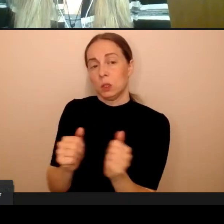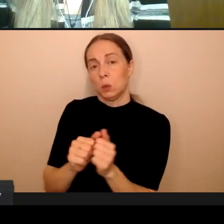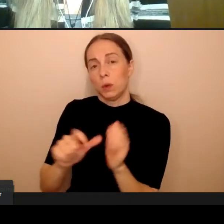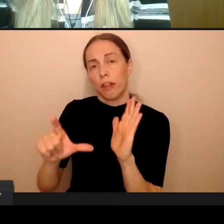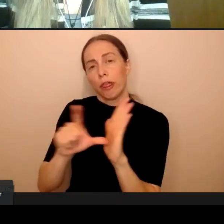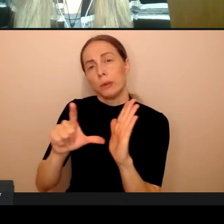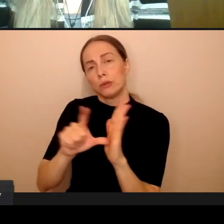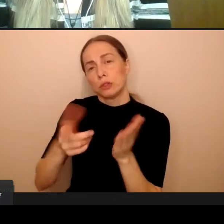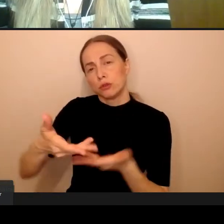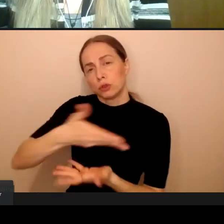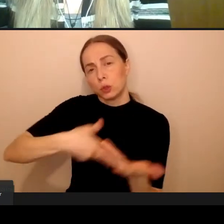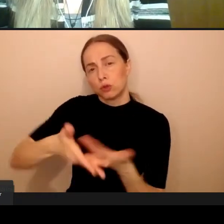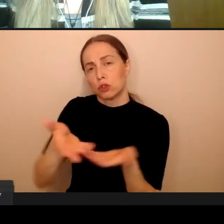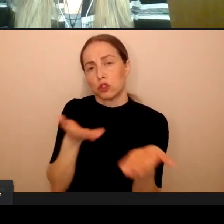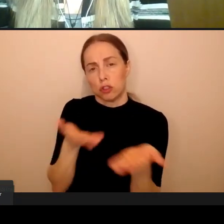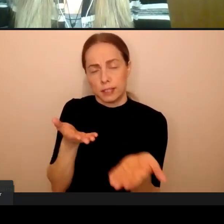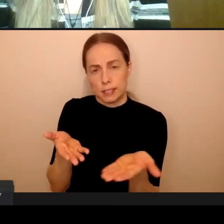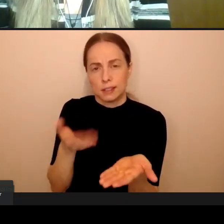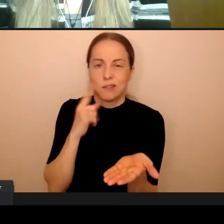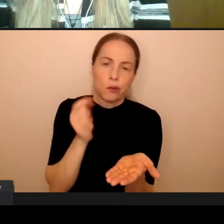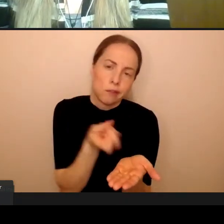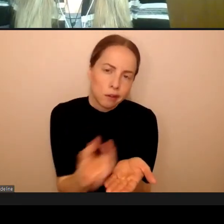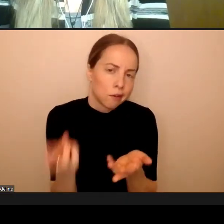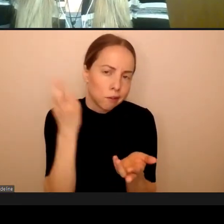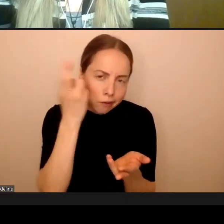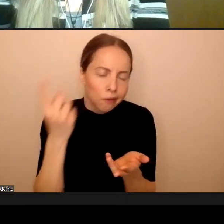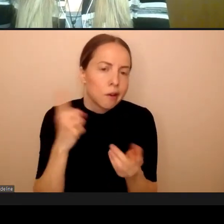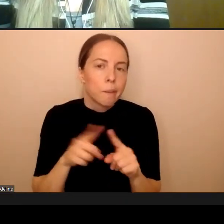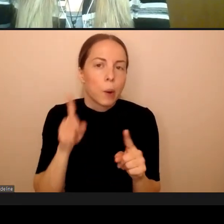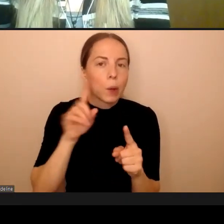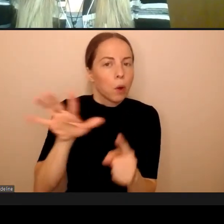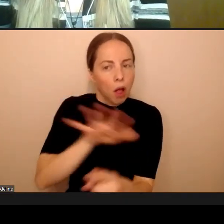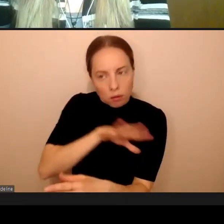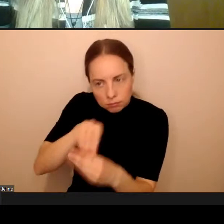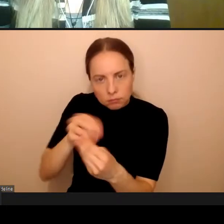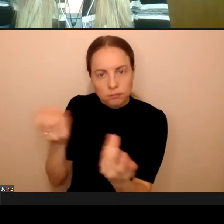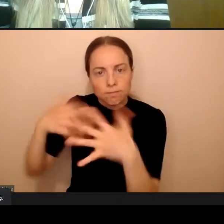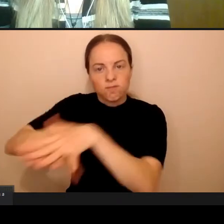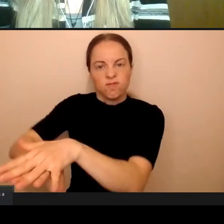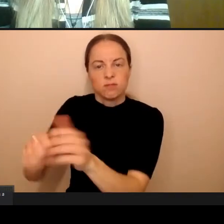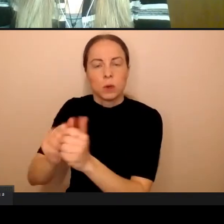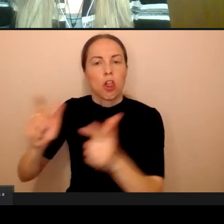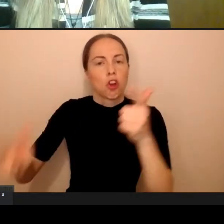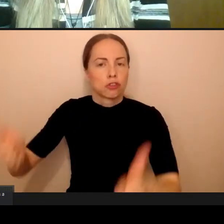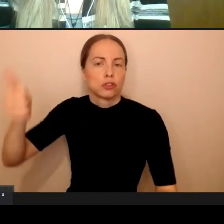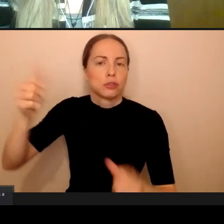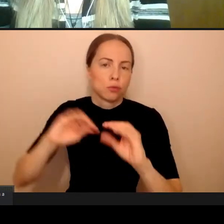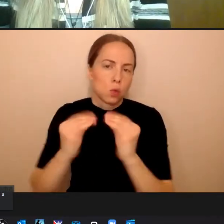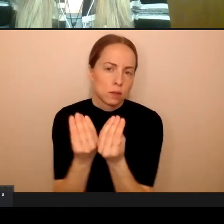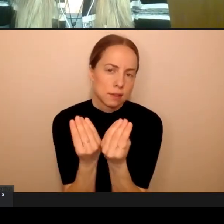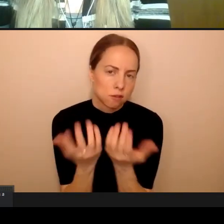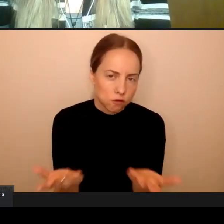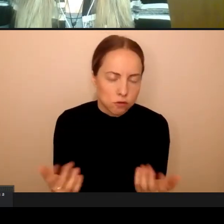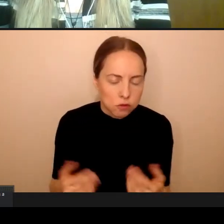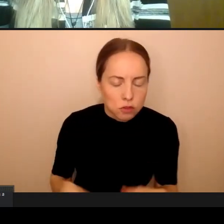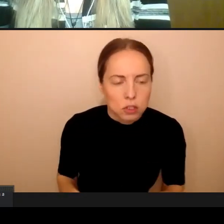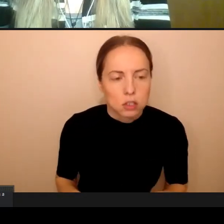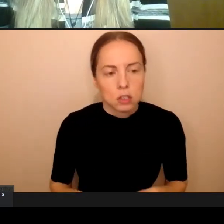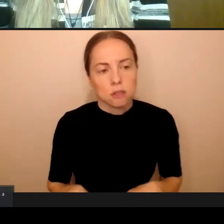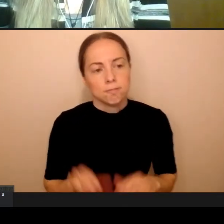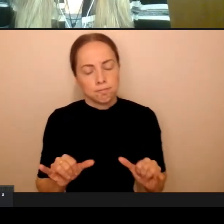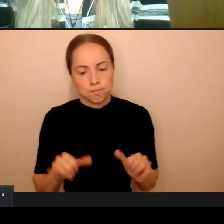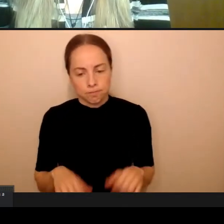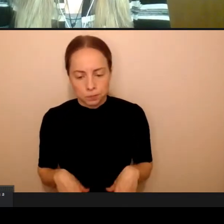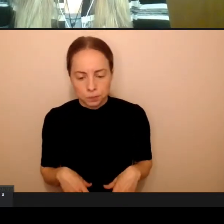multitude of reasons, but we're going to be even involved with a larger organization and hopefully growing a lot more also. So that's, and we also have